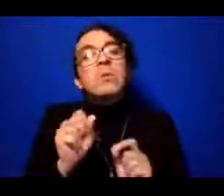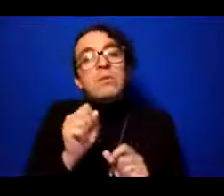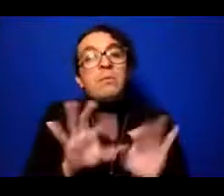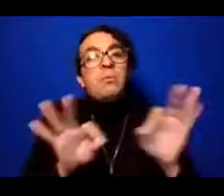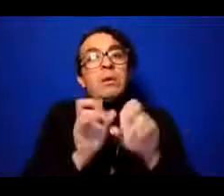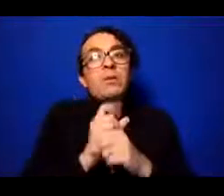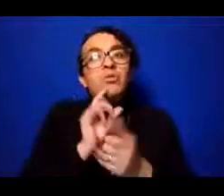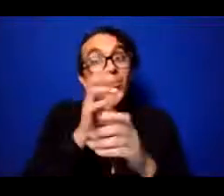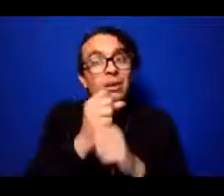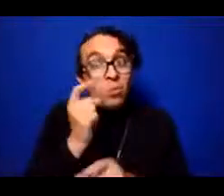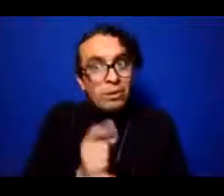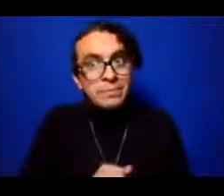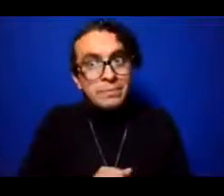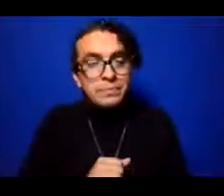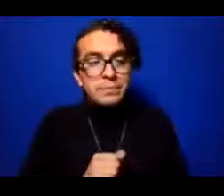right.